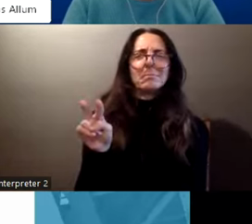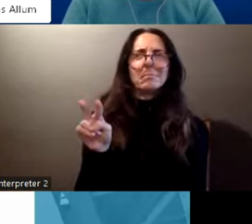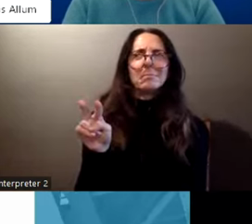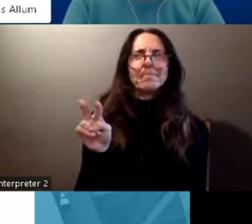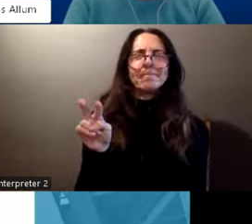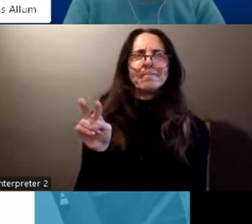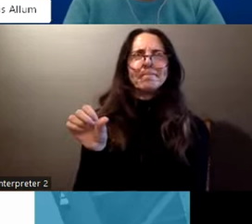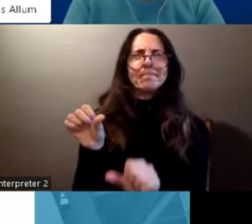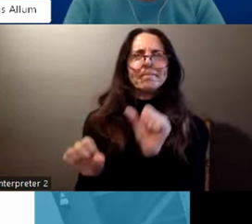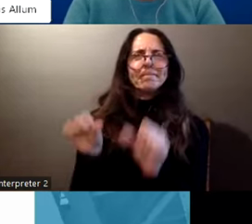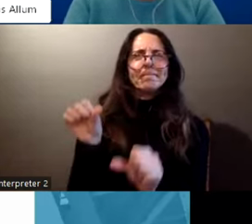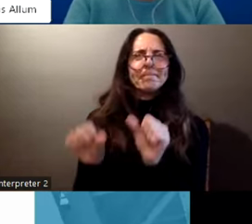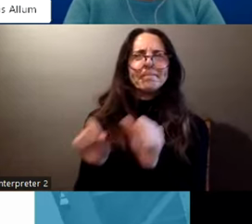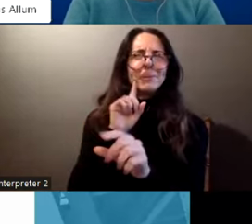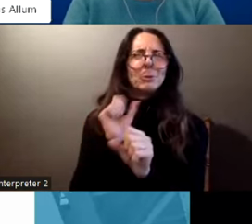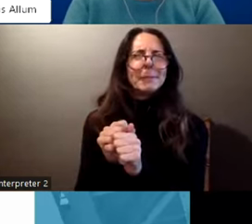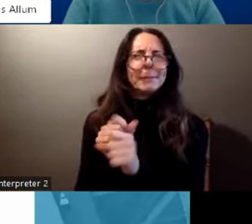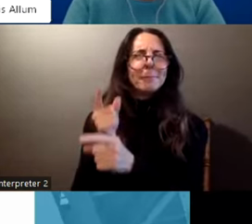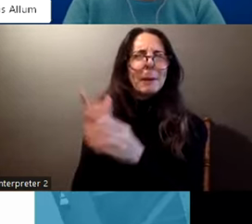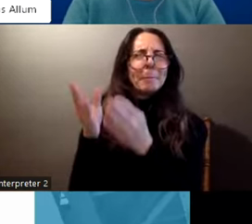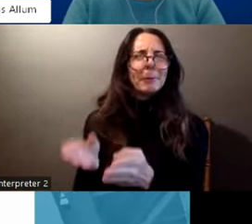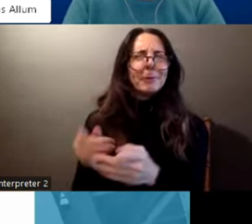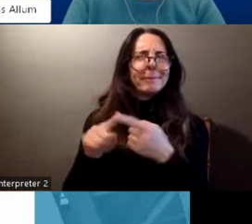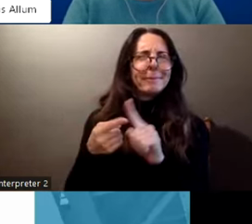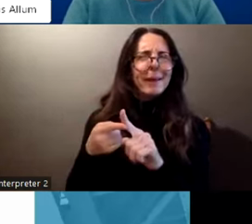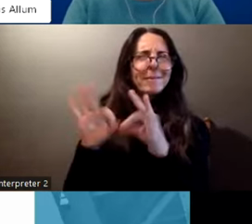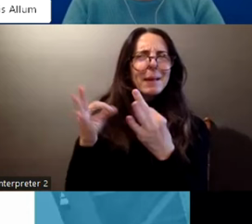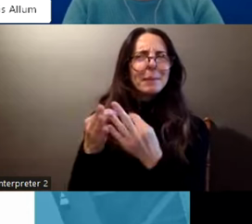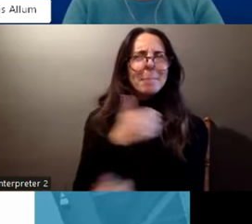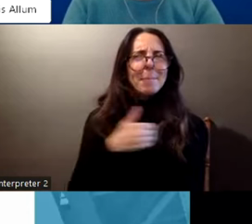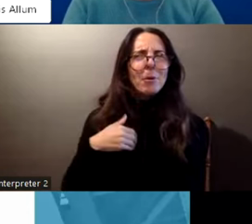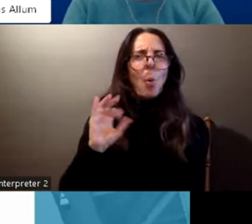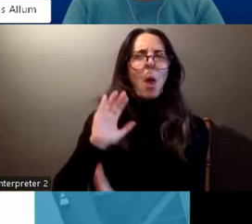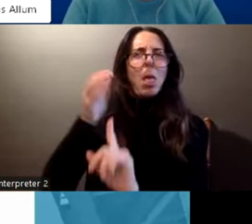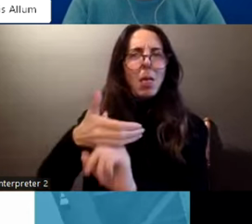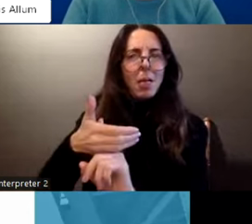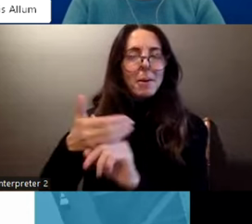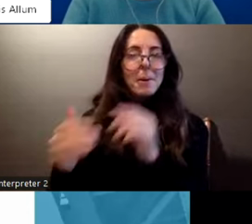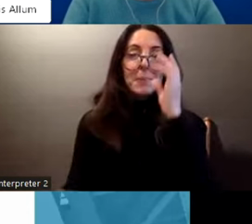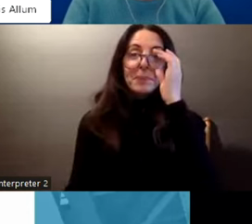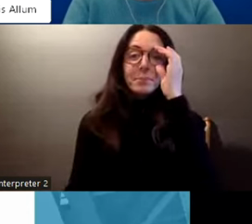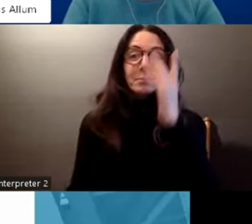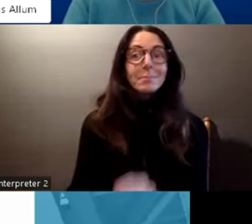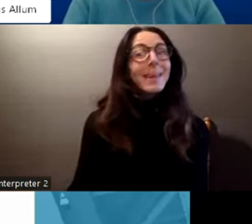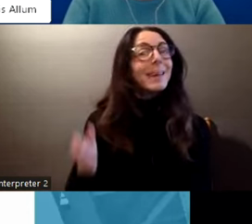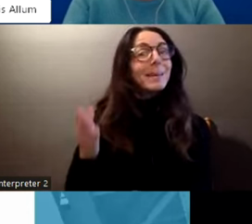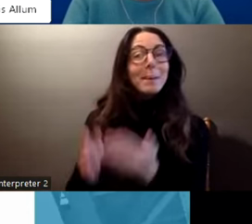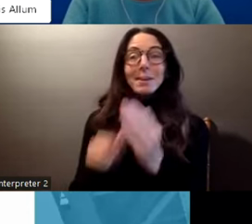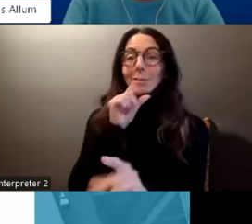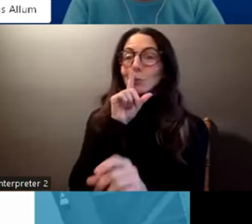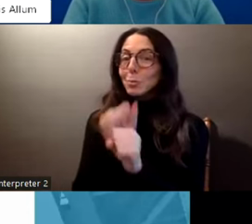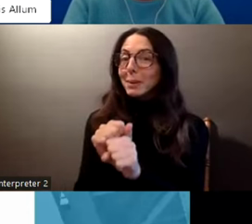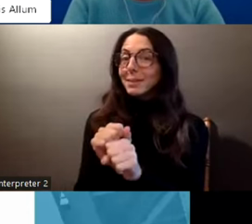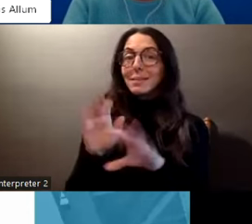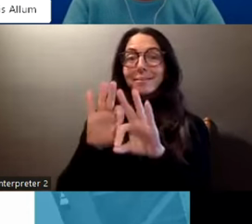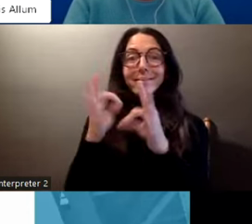to is actually a family member or a friend. It's not a family member or friend, but it's someone else who's asking